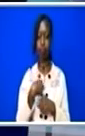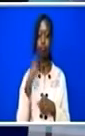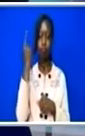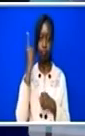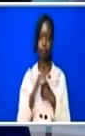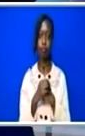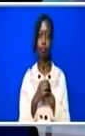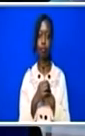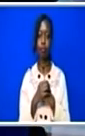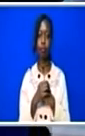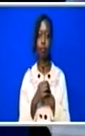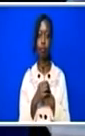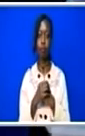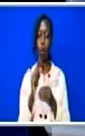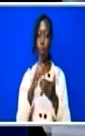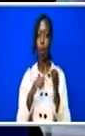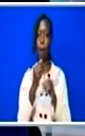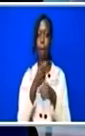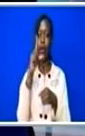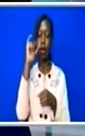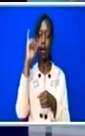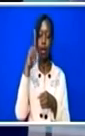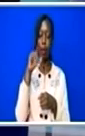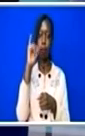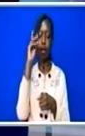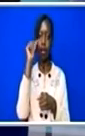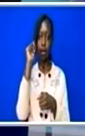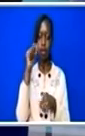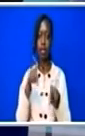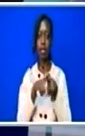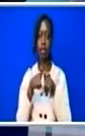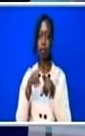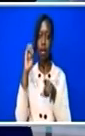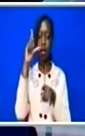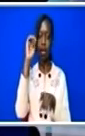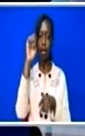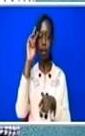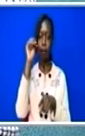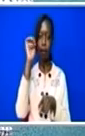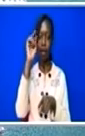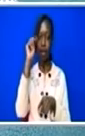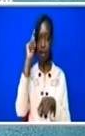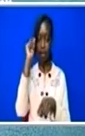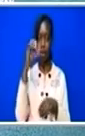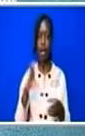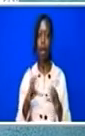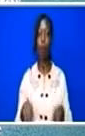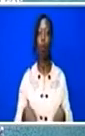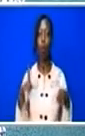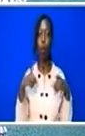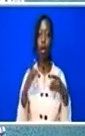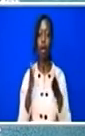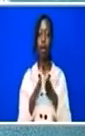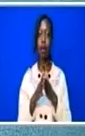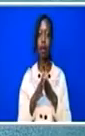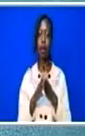Yes. The components of lipids and also the elements of chemicals of life. And that distinguishing factor